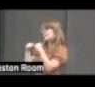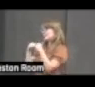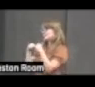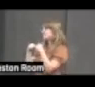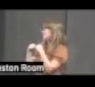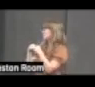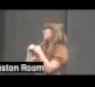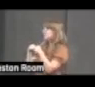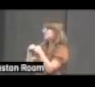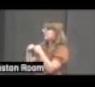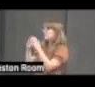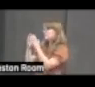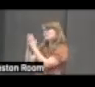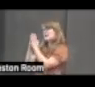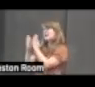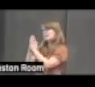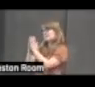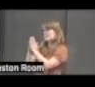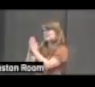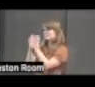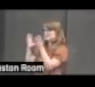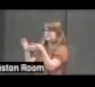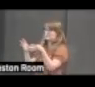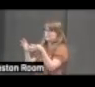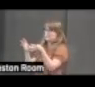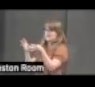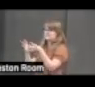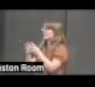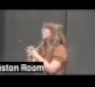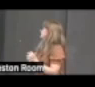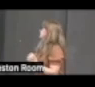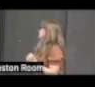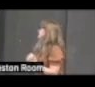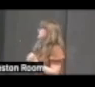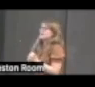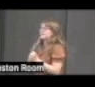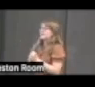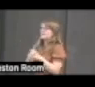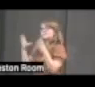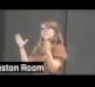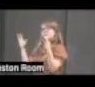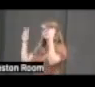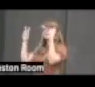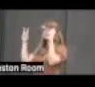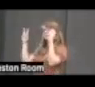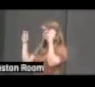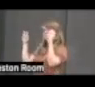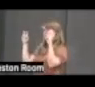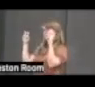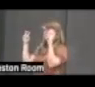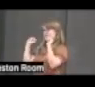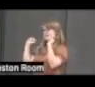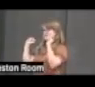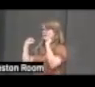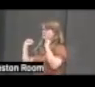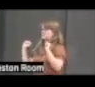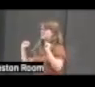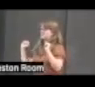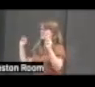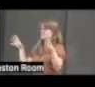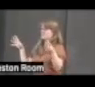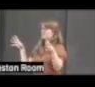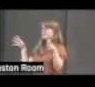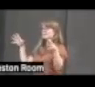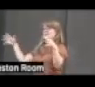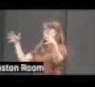the males competition only through that howdy gate, so it was a protected competition. But if we like simulated competition